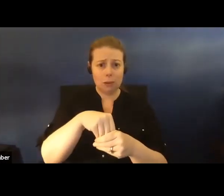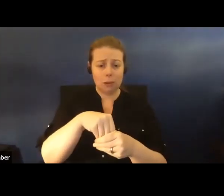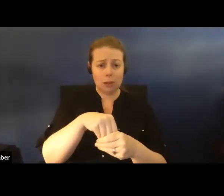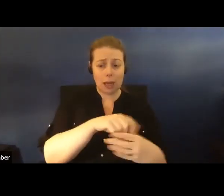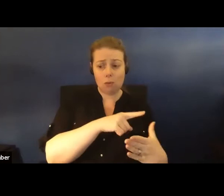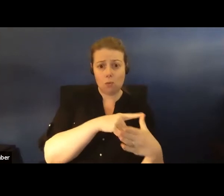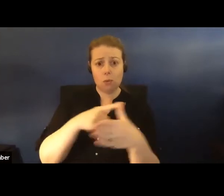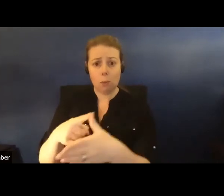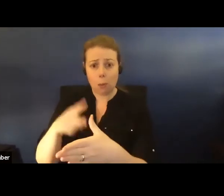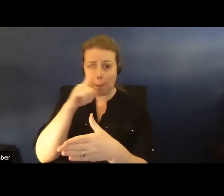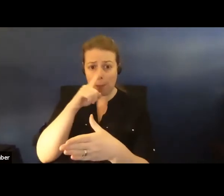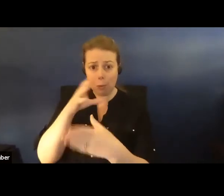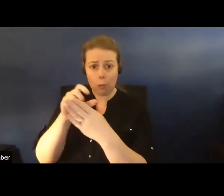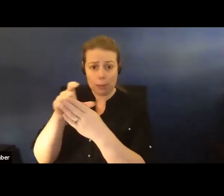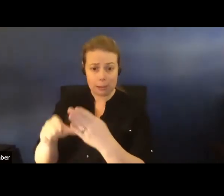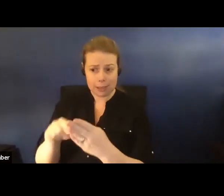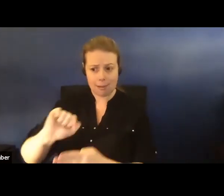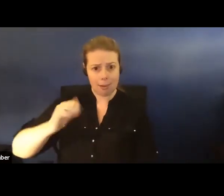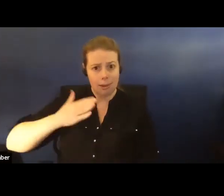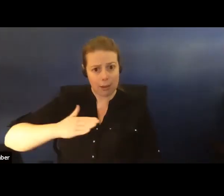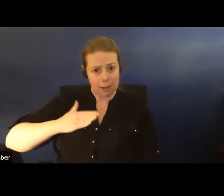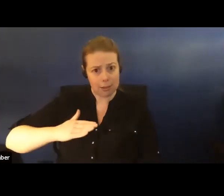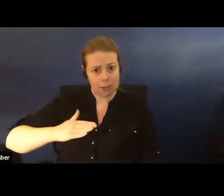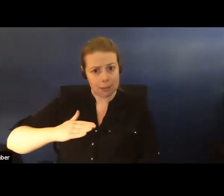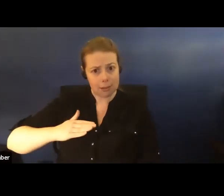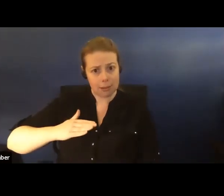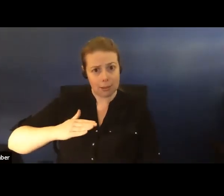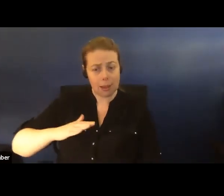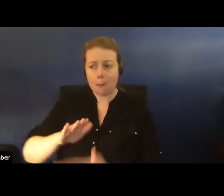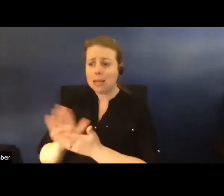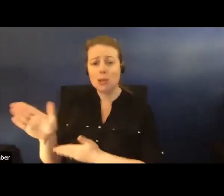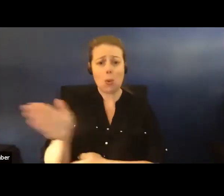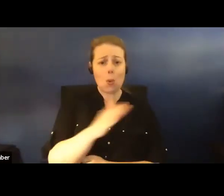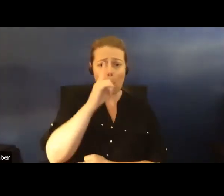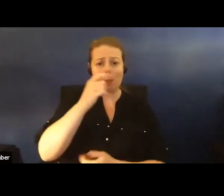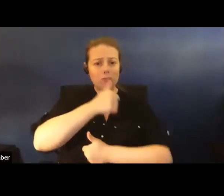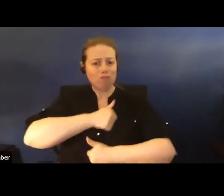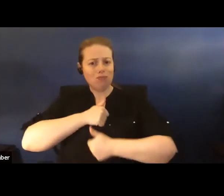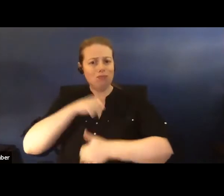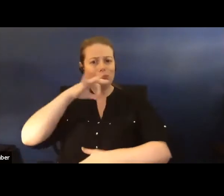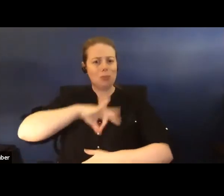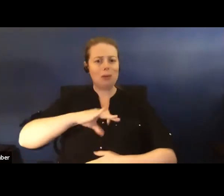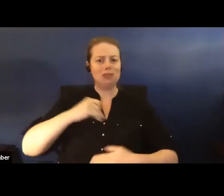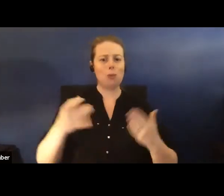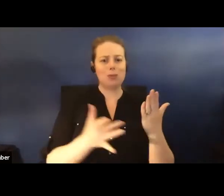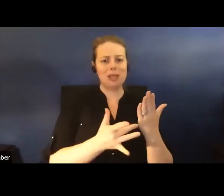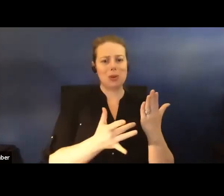needs of people with disability so that everyone can enjoy the benefits of technology.